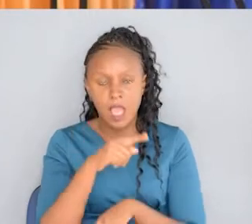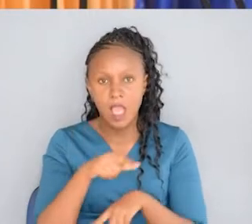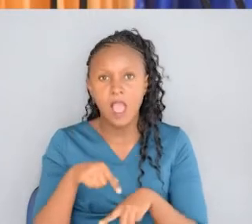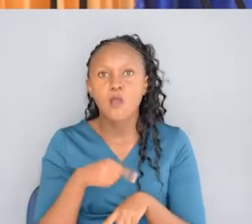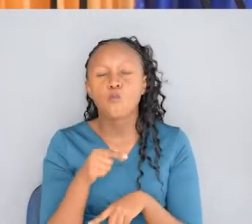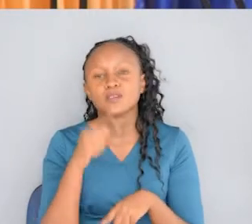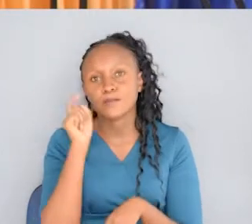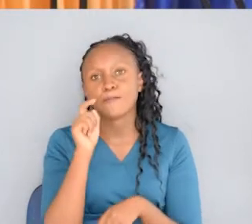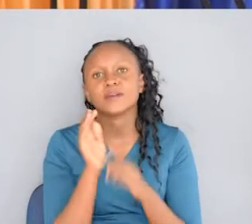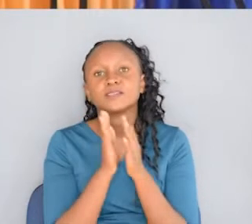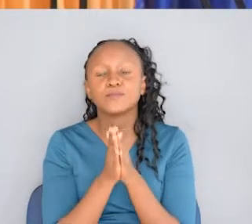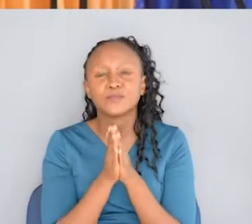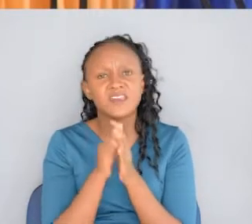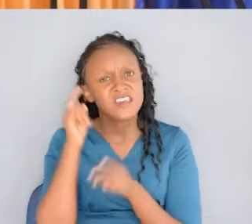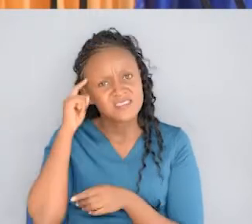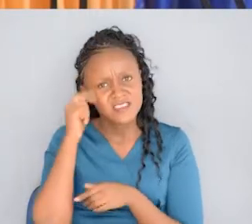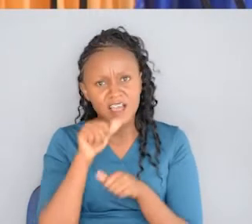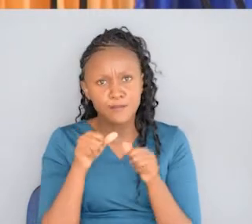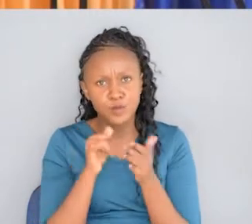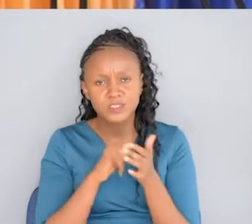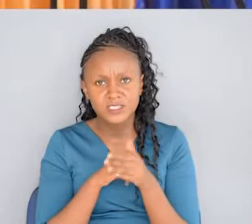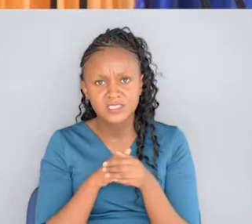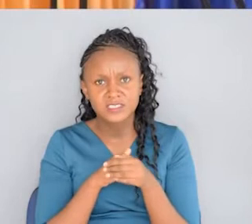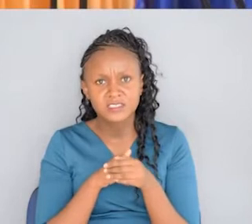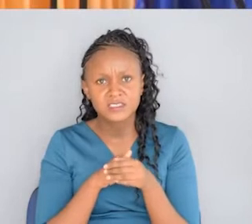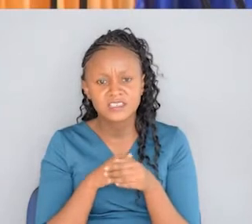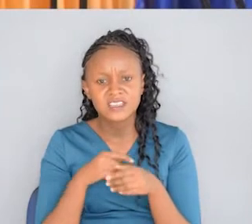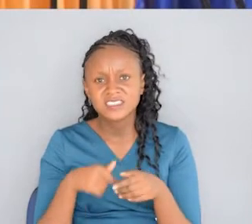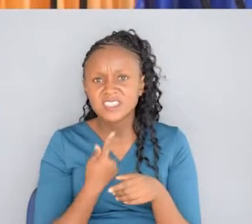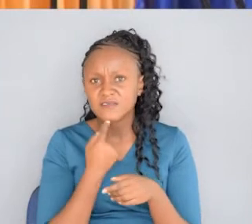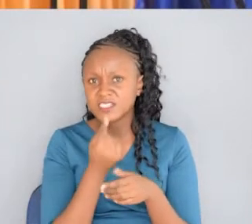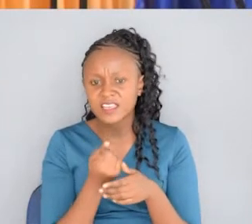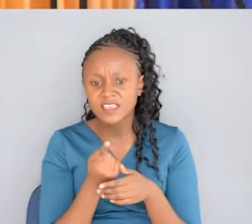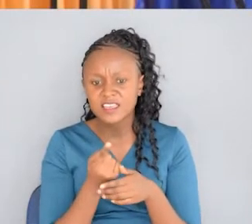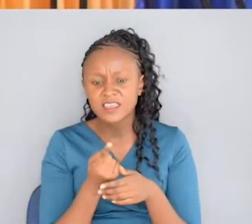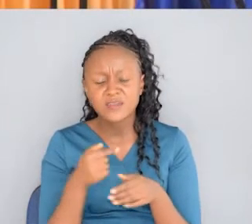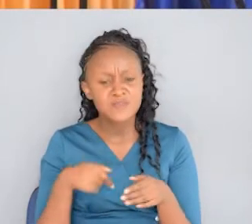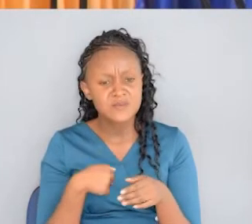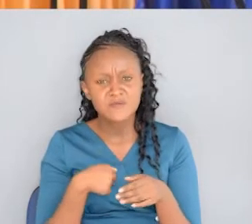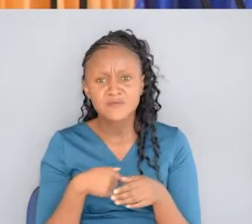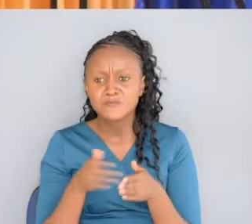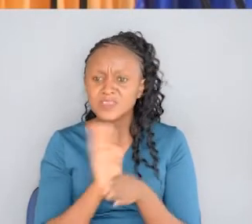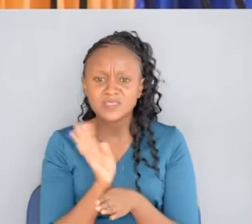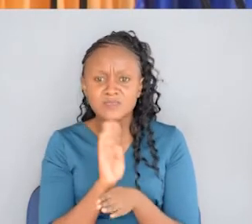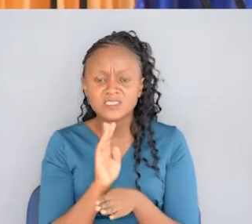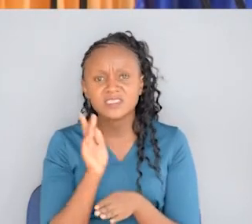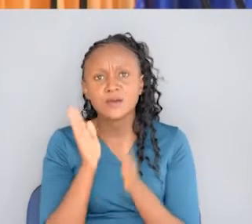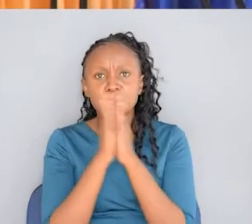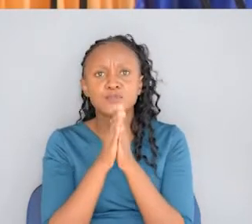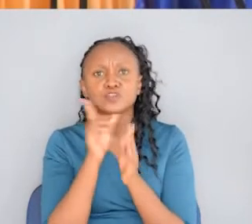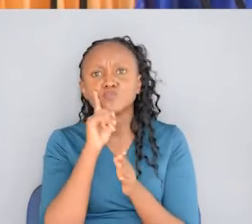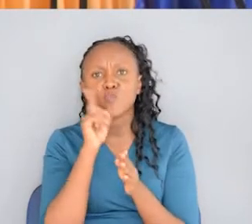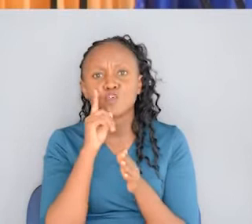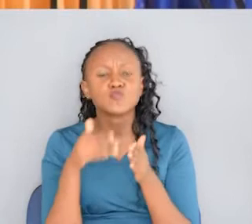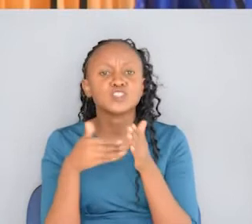you know, me sometimes I'll say, niko na vitu mingi za kufanya nitaomba kesho. You know, I postpone it because I have so much to